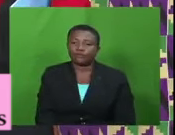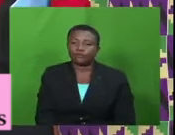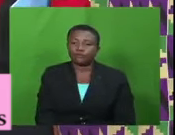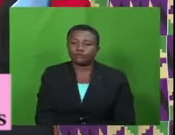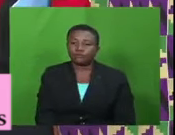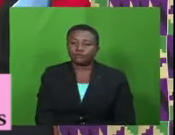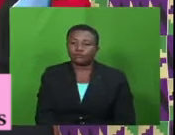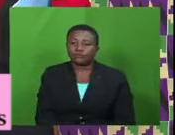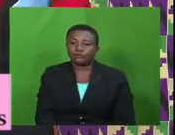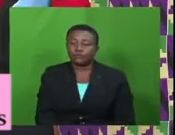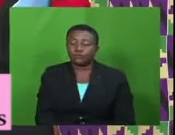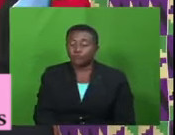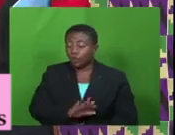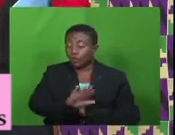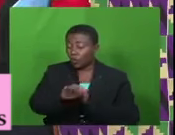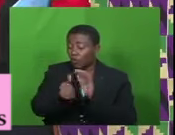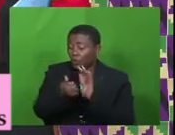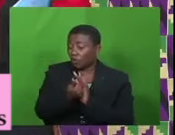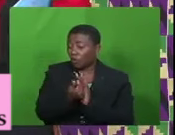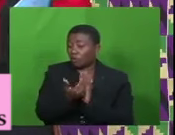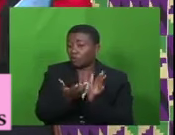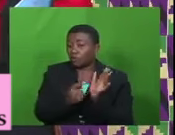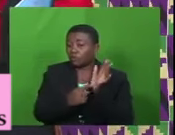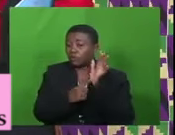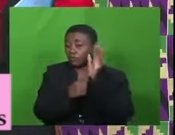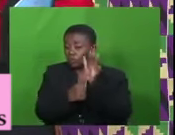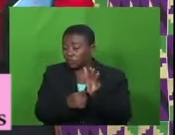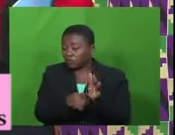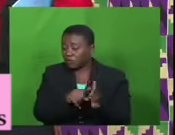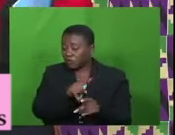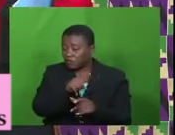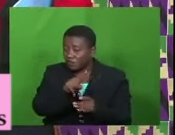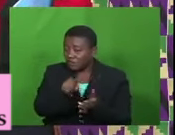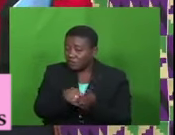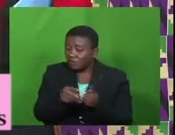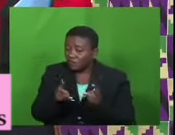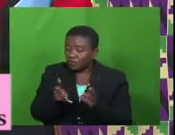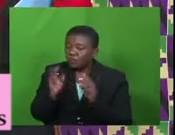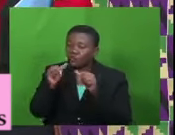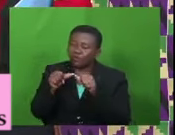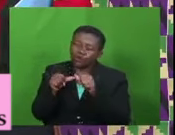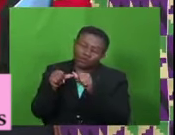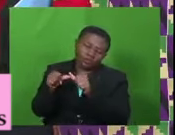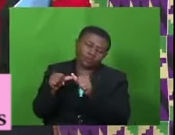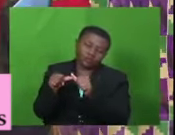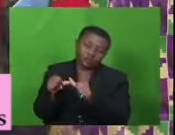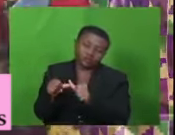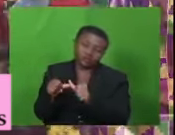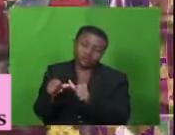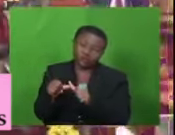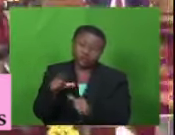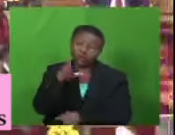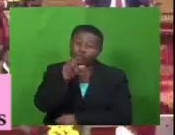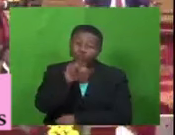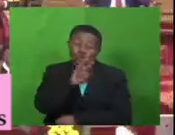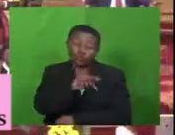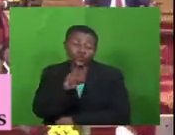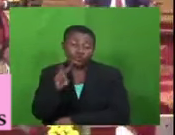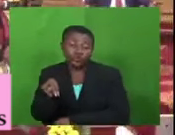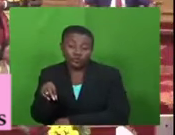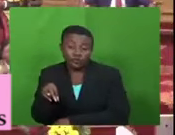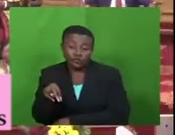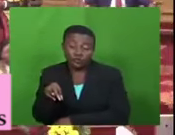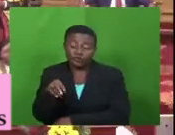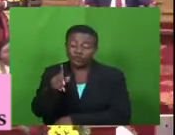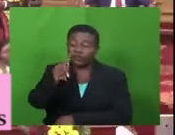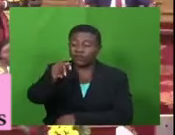And all the indications are that this is a trend that will continue. In 2022, the